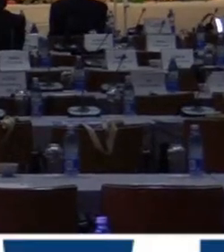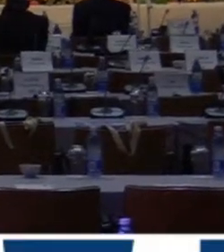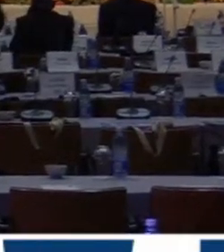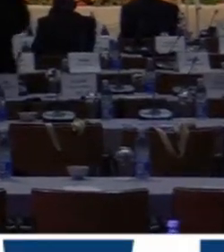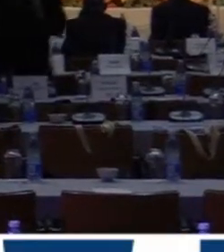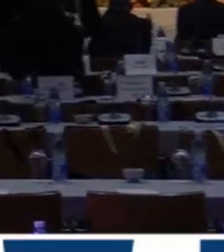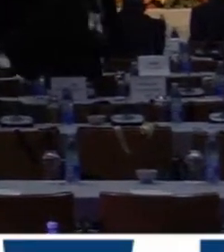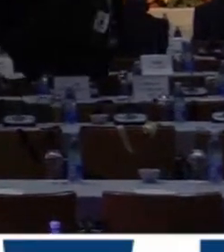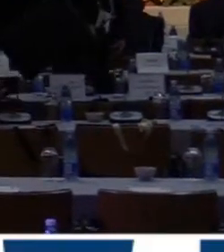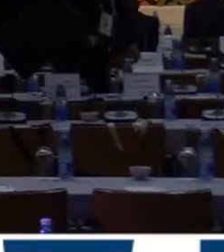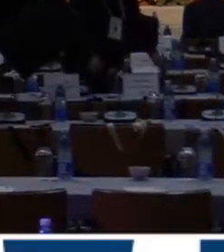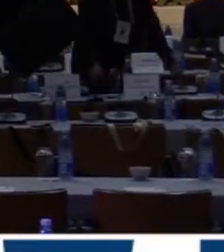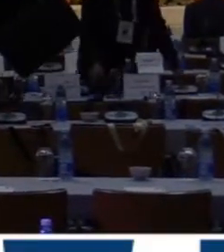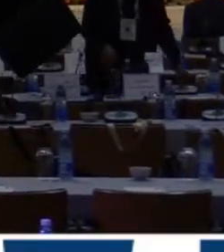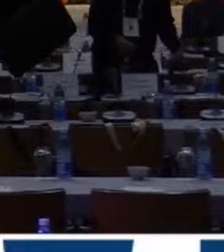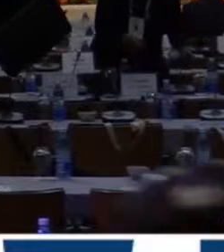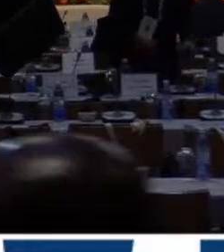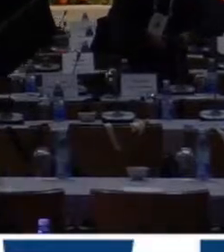time.